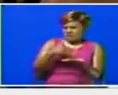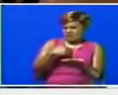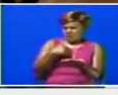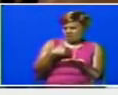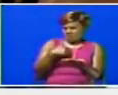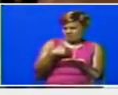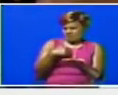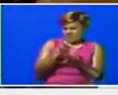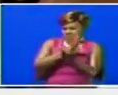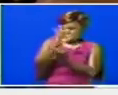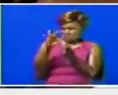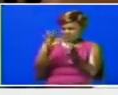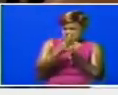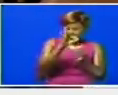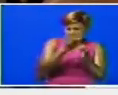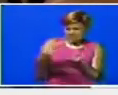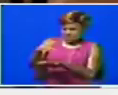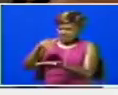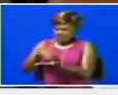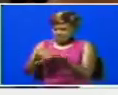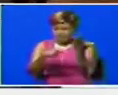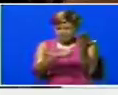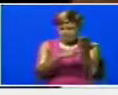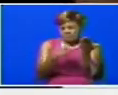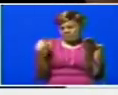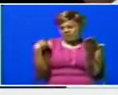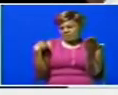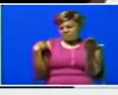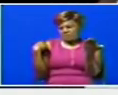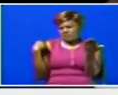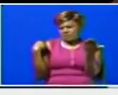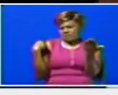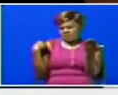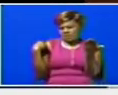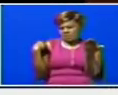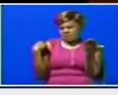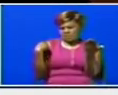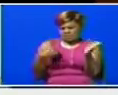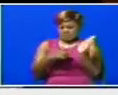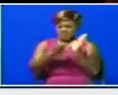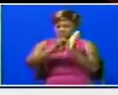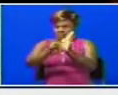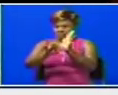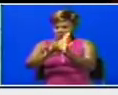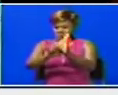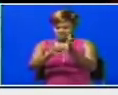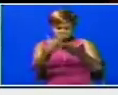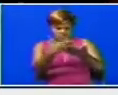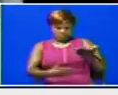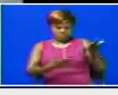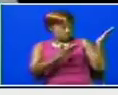details of a specific polling station, the number, like this form is basically